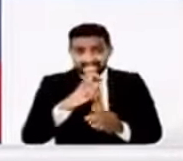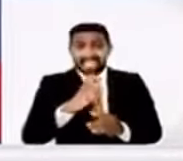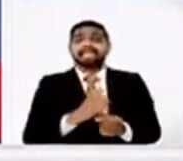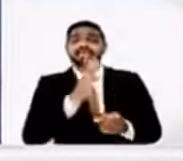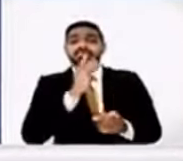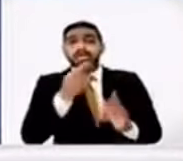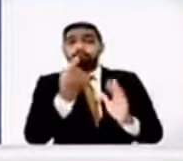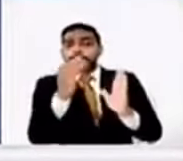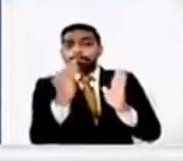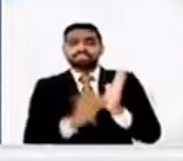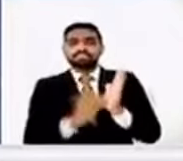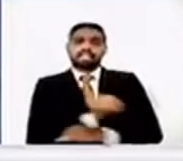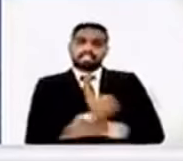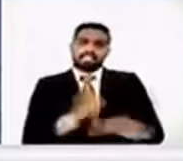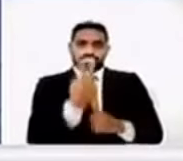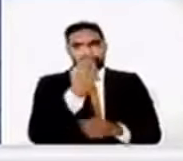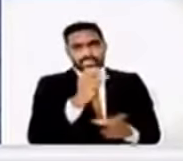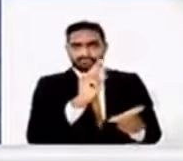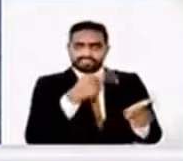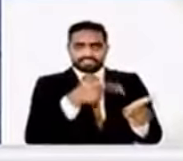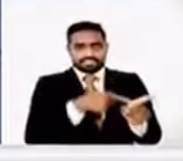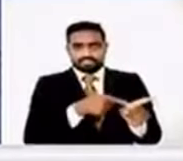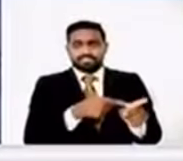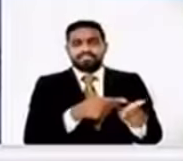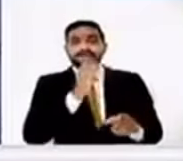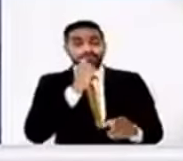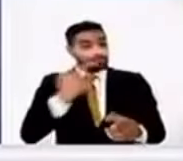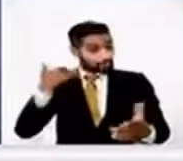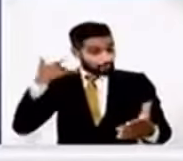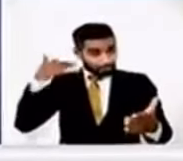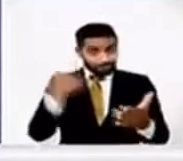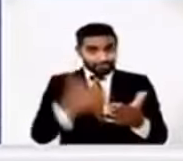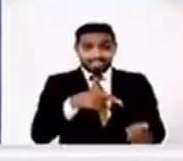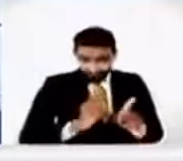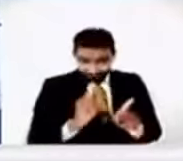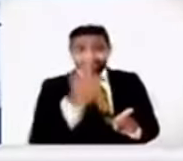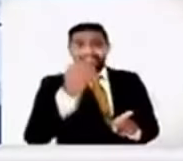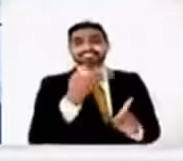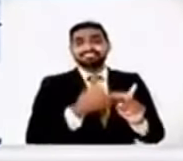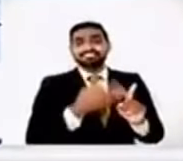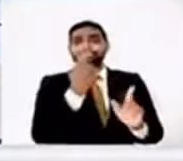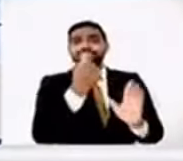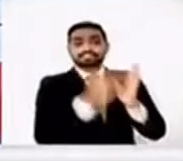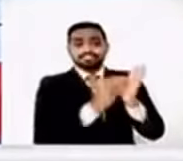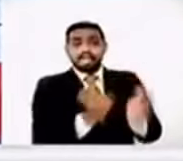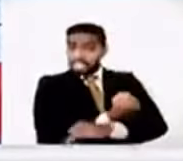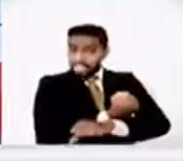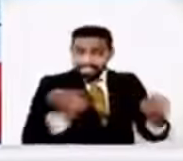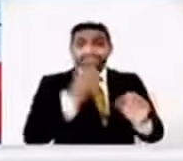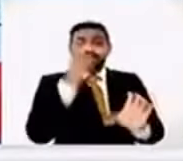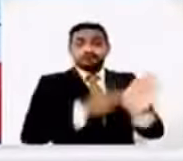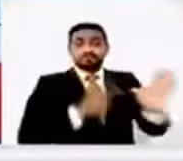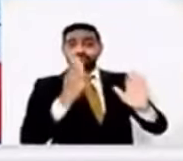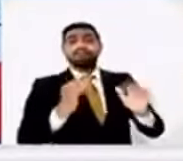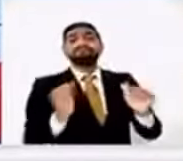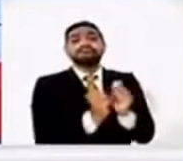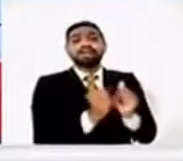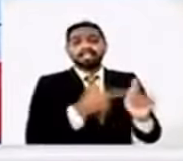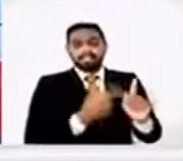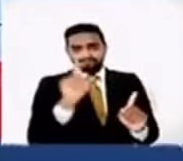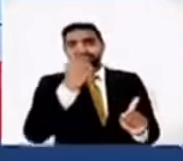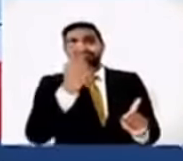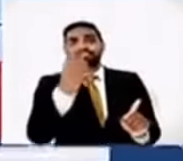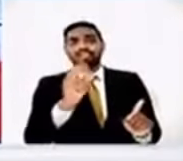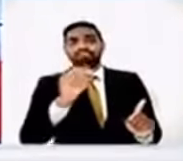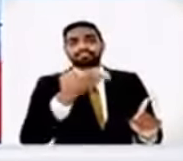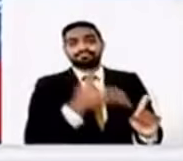and that is the only year that which went through without a budget in Sri Lanka. Indeed, Mr. Dias. Now, interestingly,